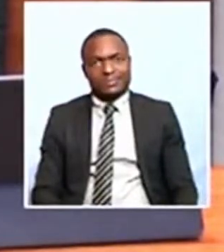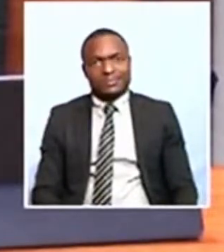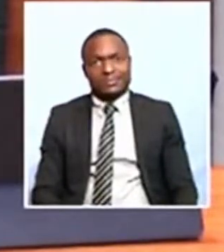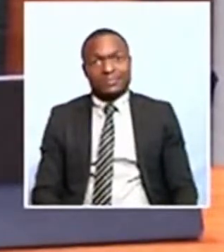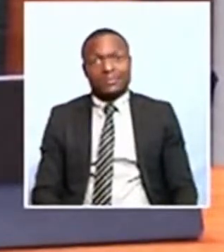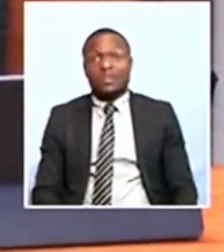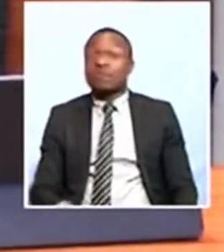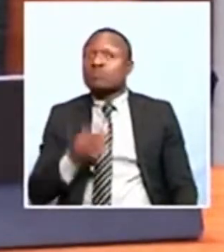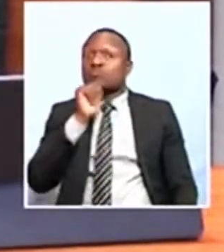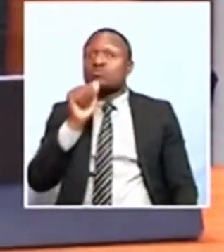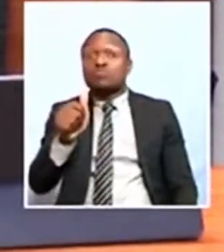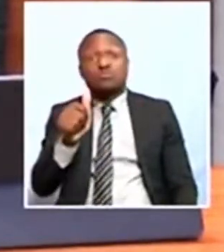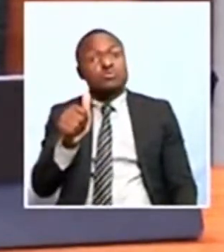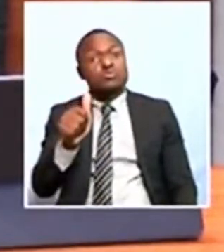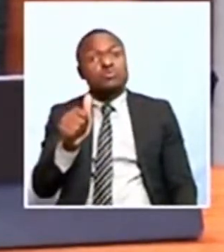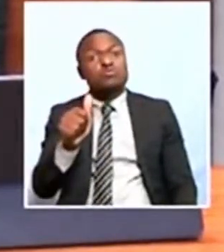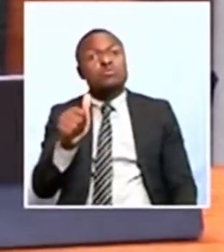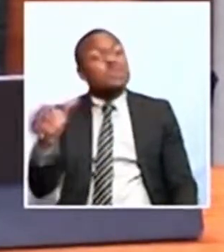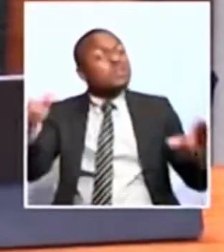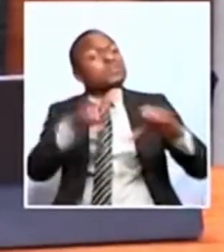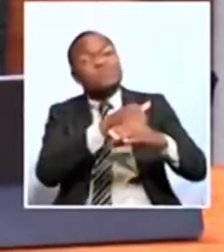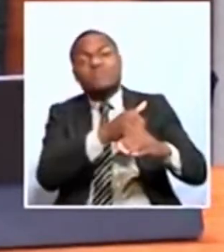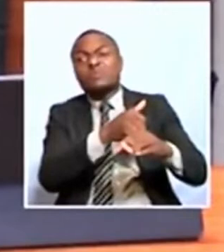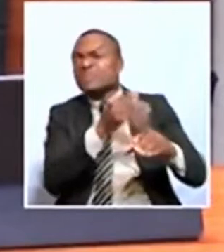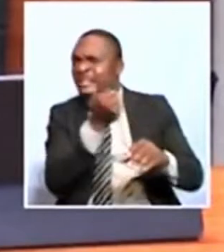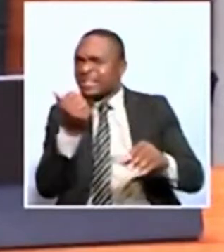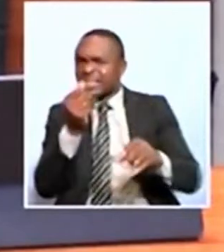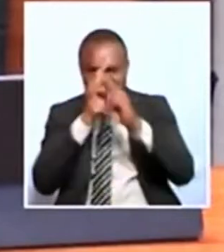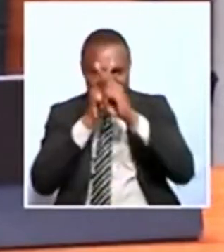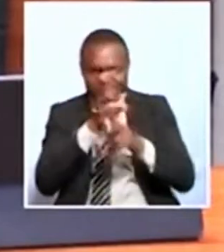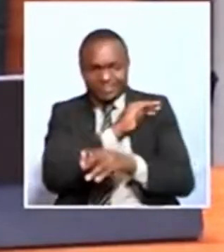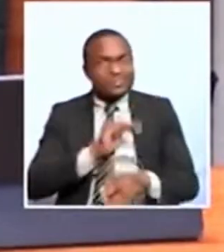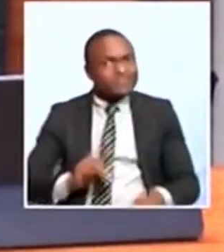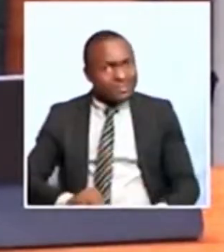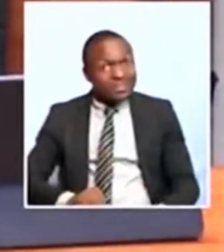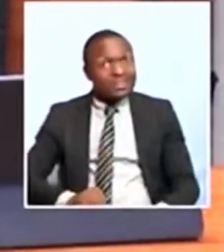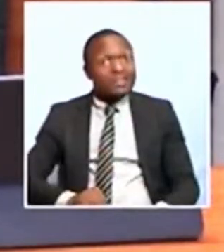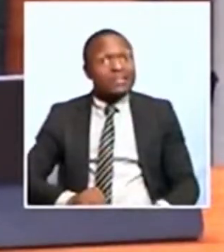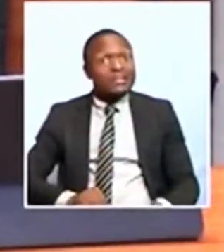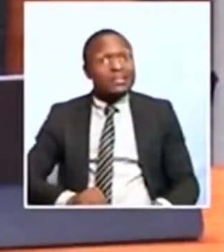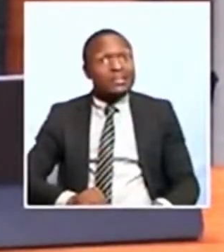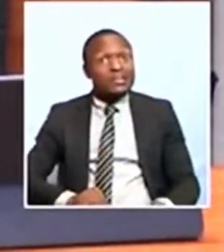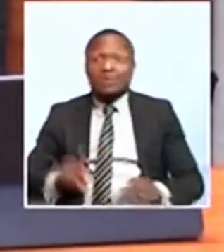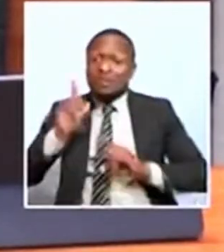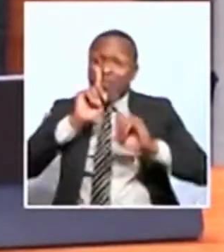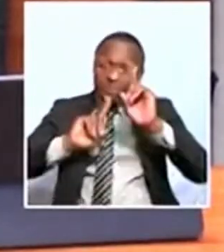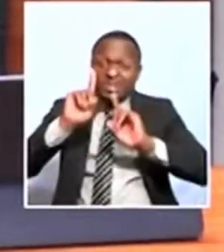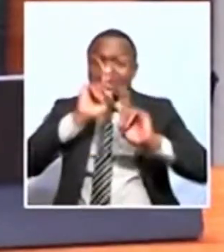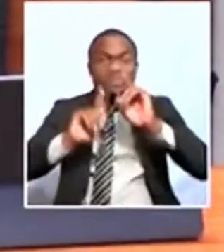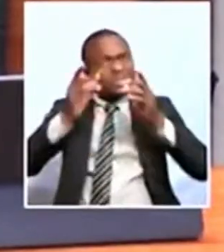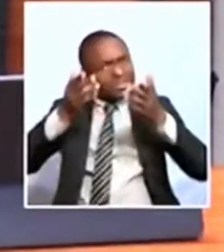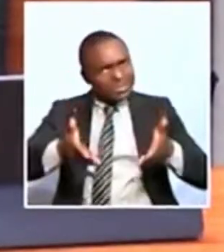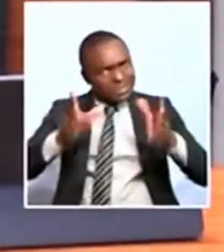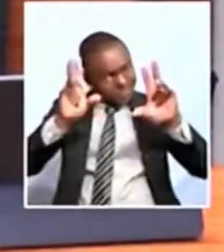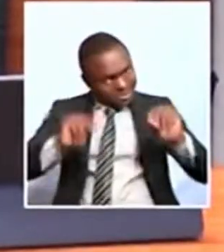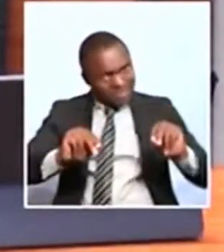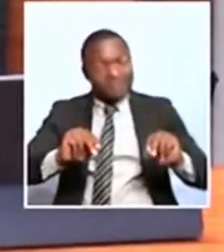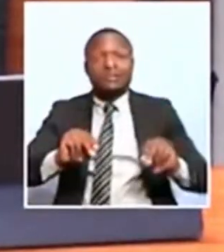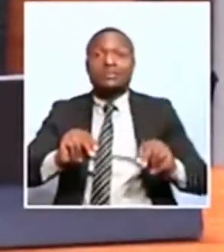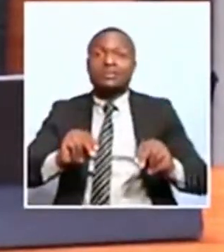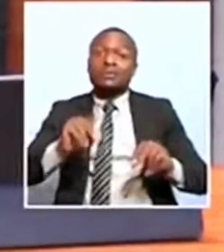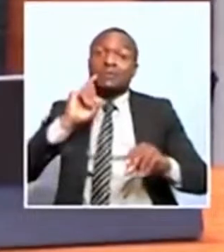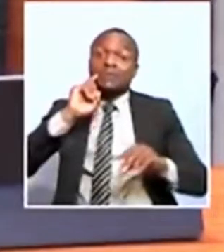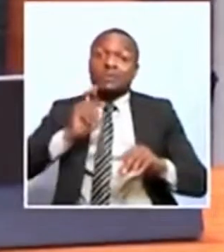We are not supposed to involve the other honorable members when you are debating on the floor. You just have